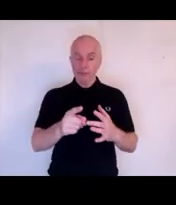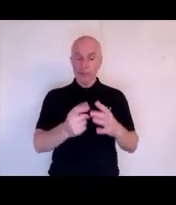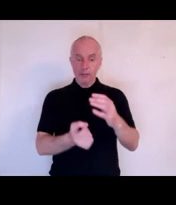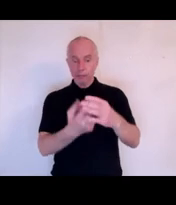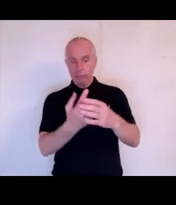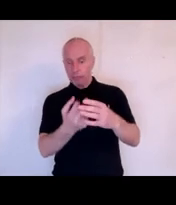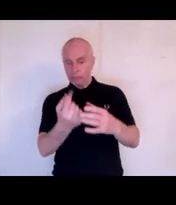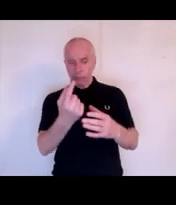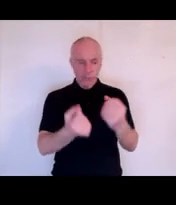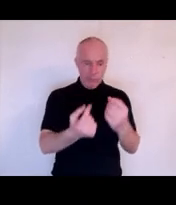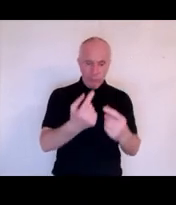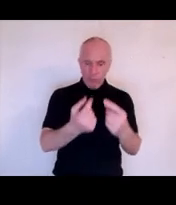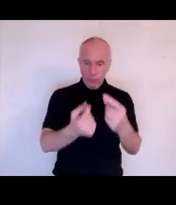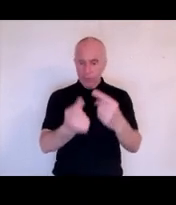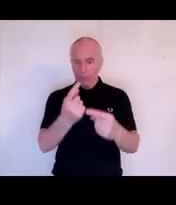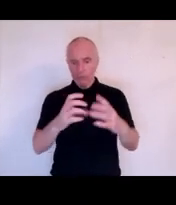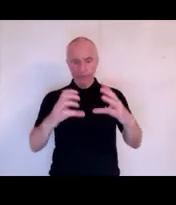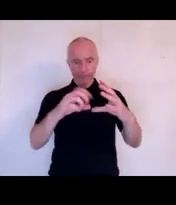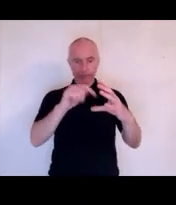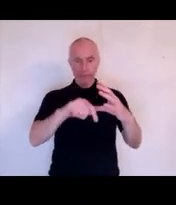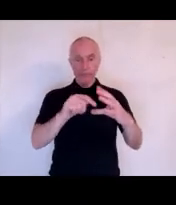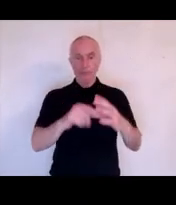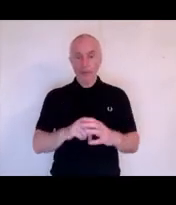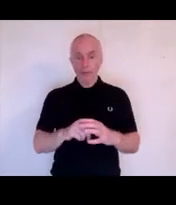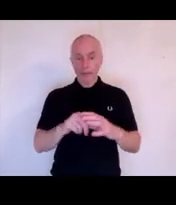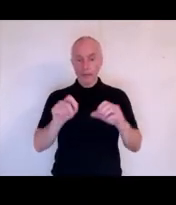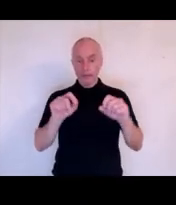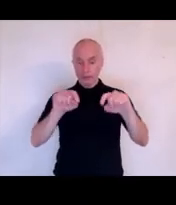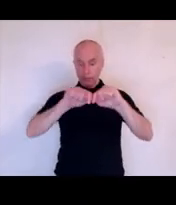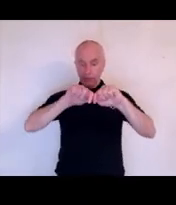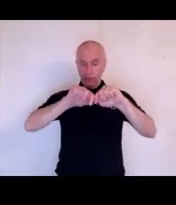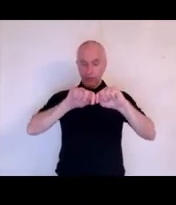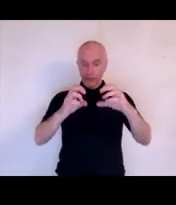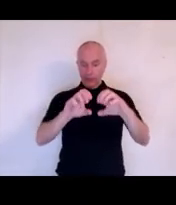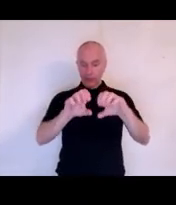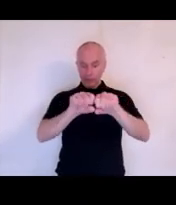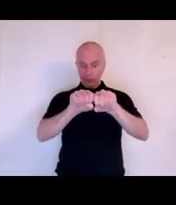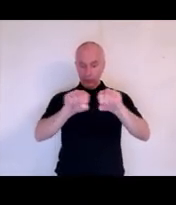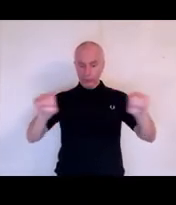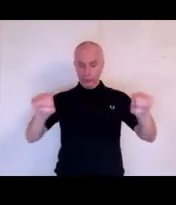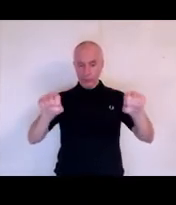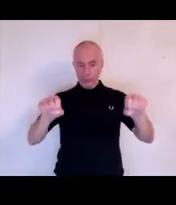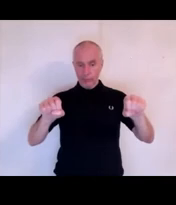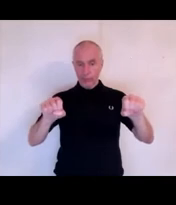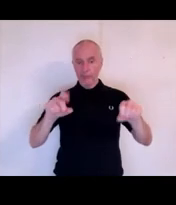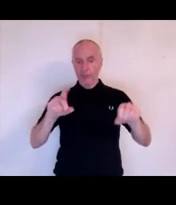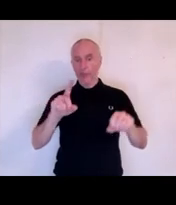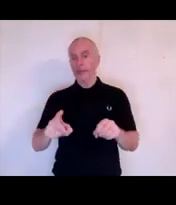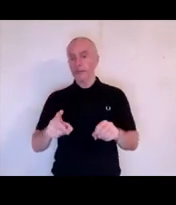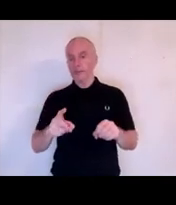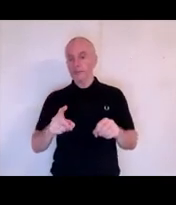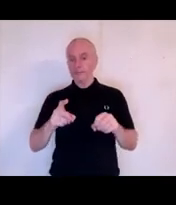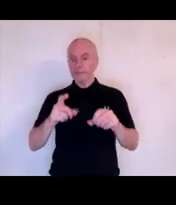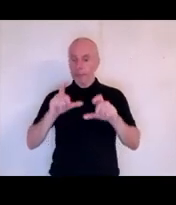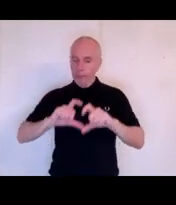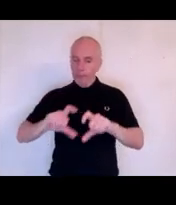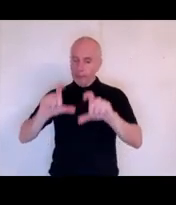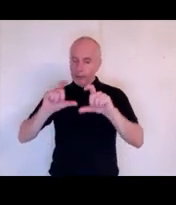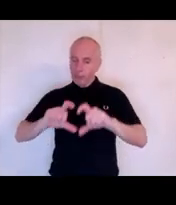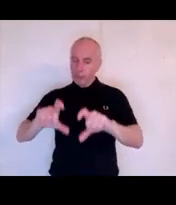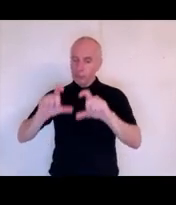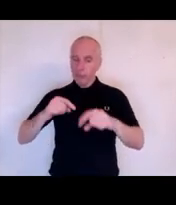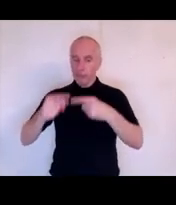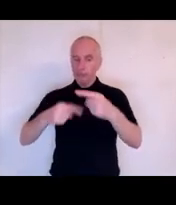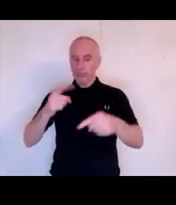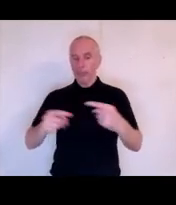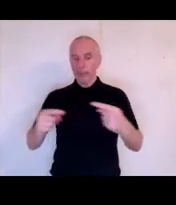First is we have some of the fission fragments are thrown off and the laws of conservation of momentum force them to go in opposite